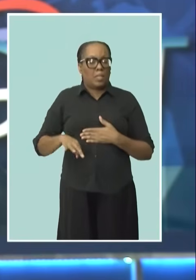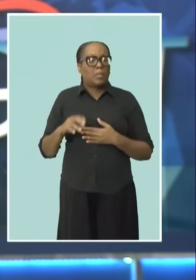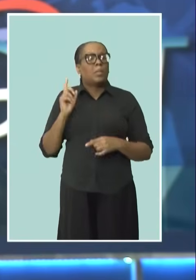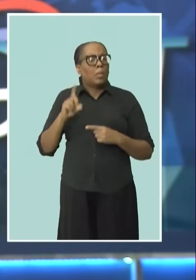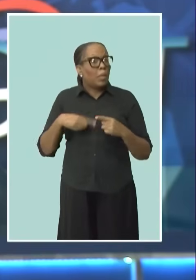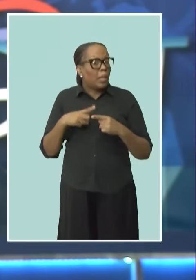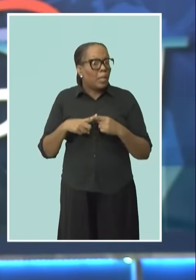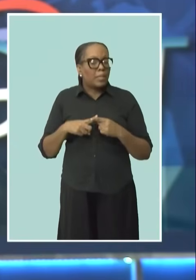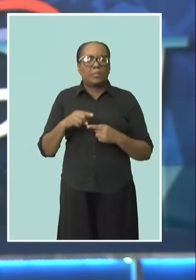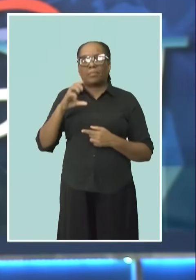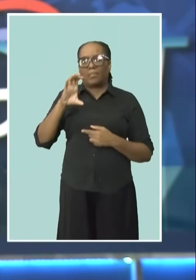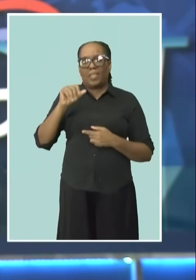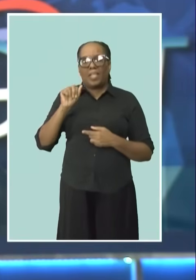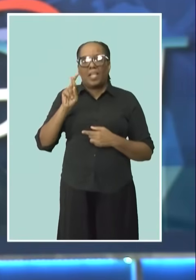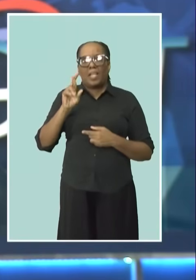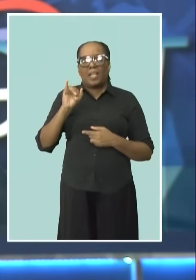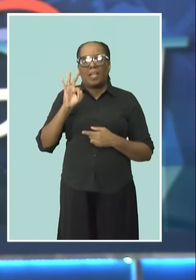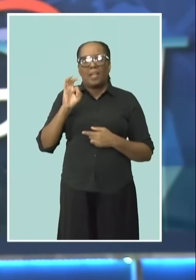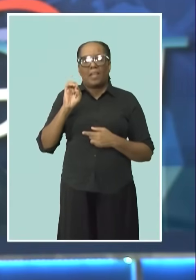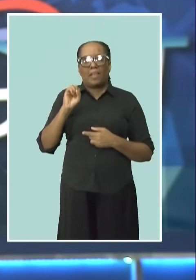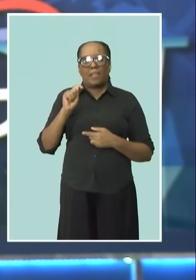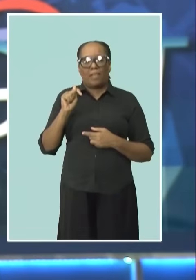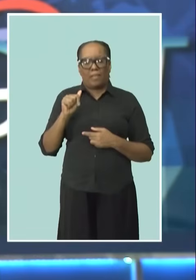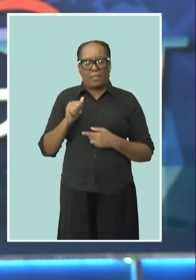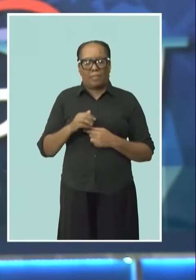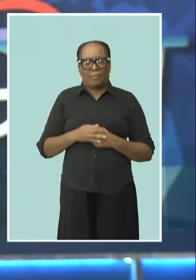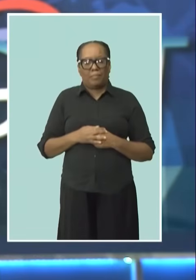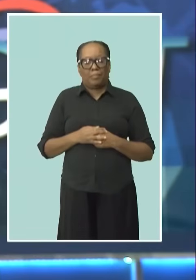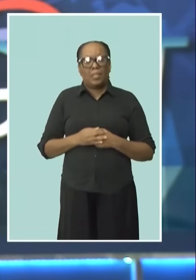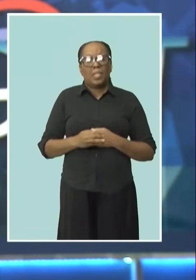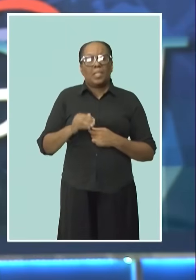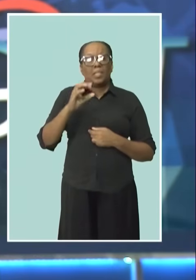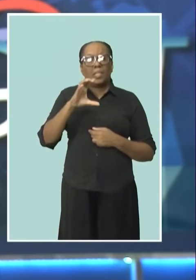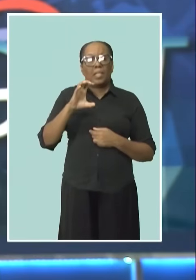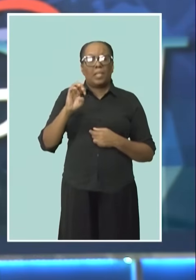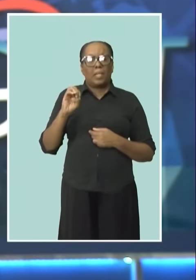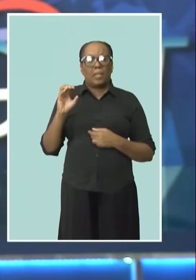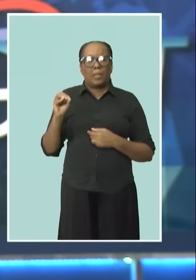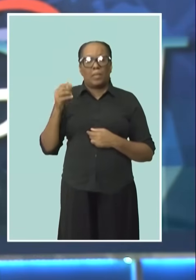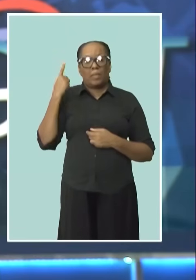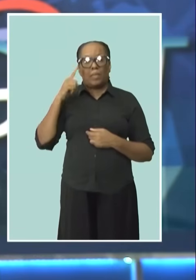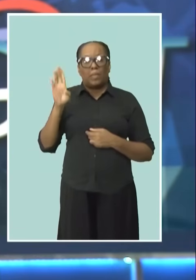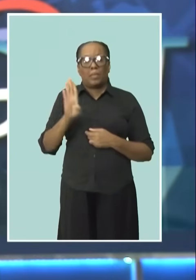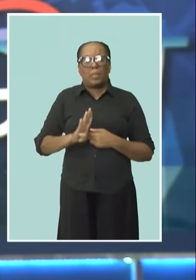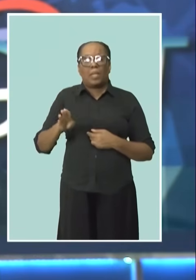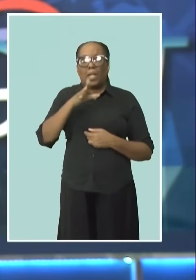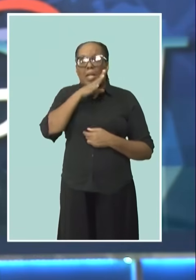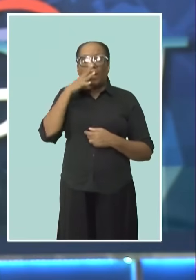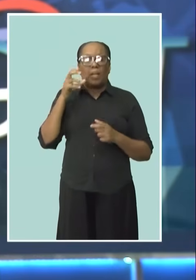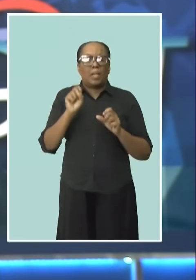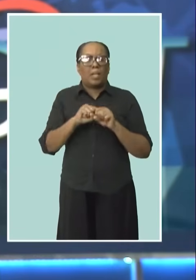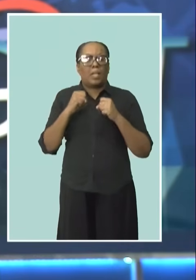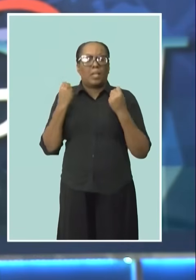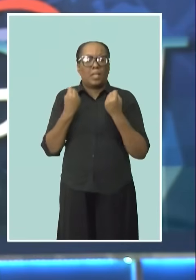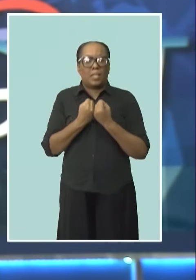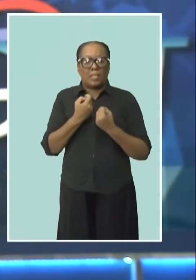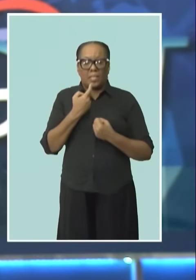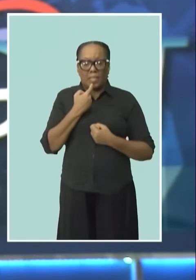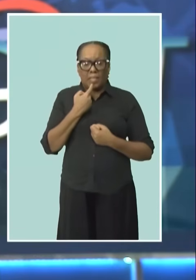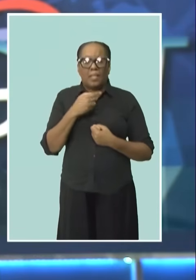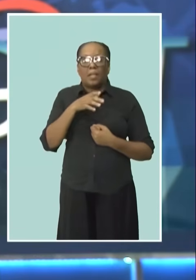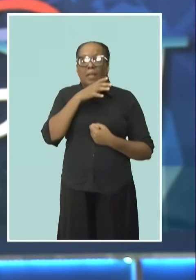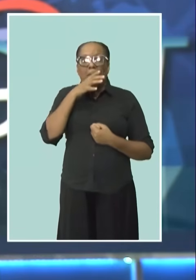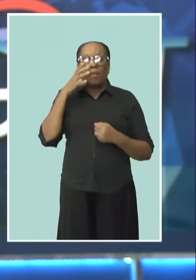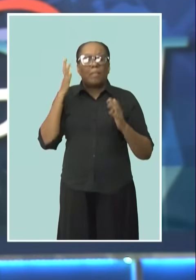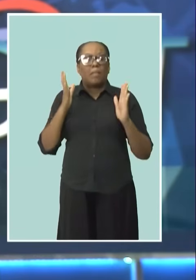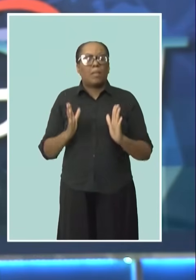15. Chief Executive Officer of the Barbados Agricultural Society, James Paul, says as far as the association is aware, farmers have